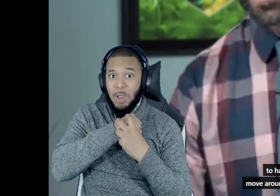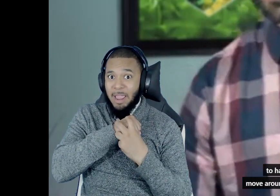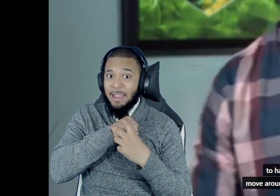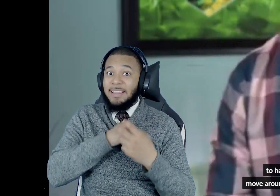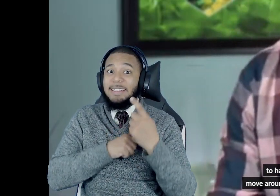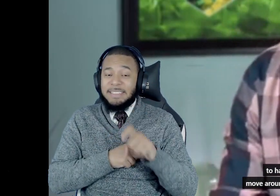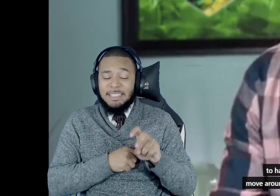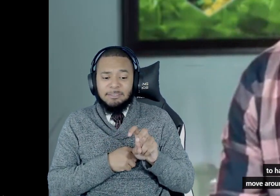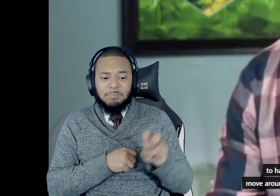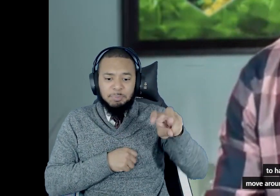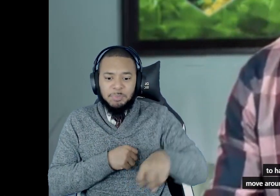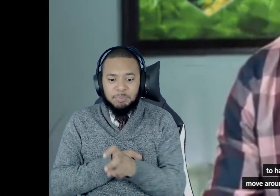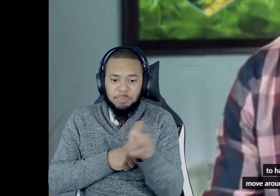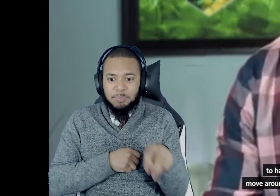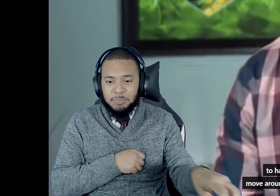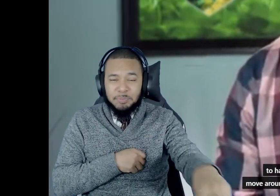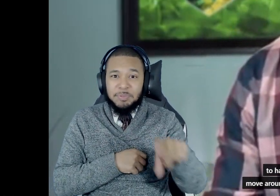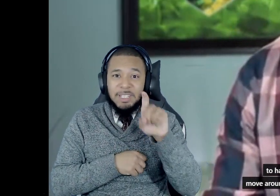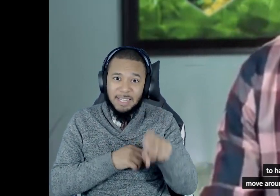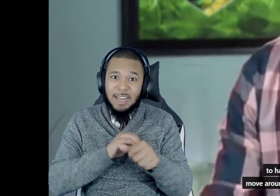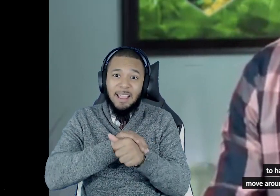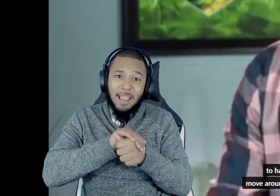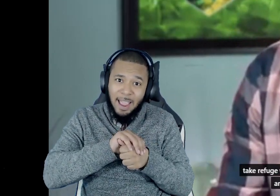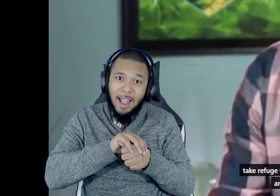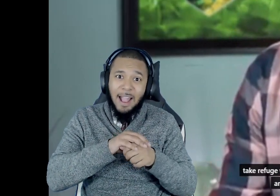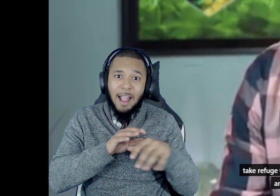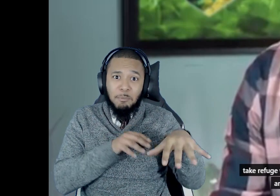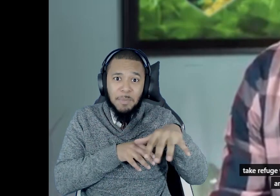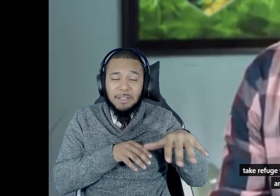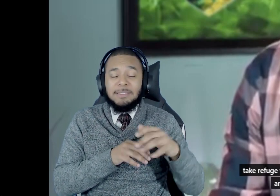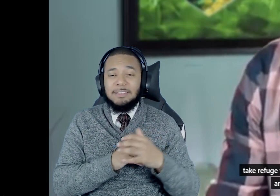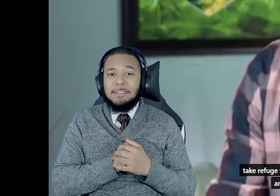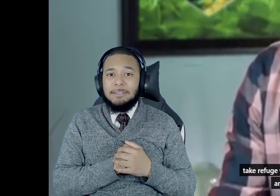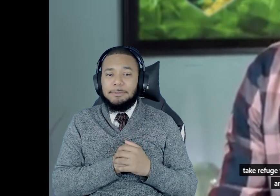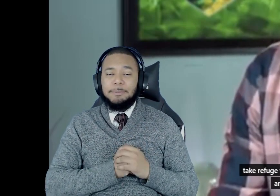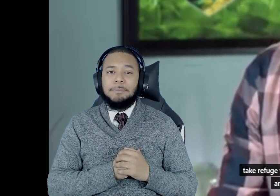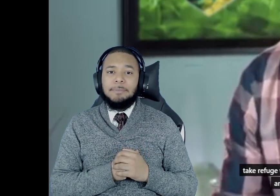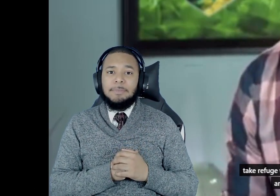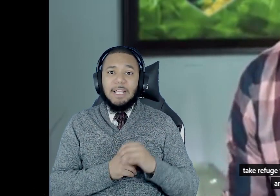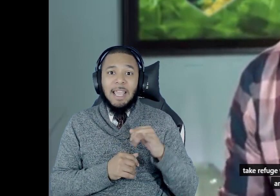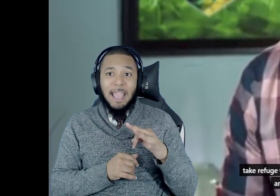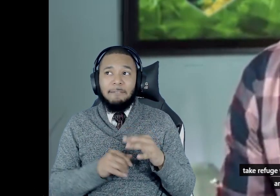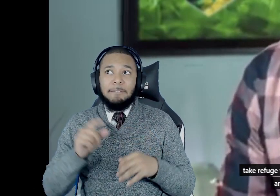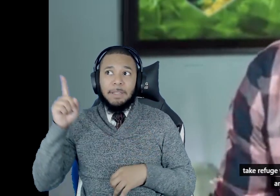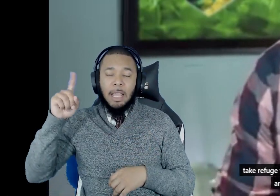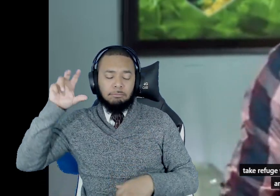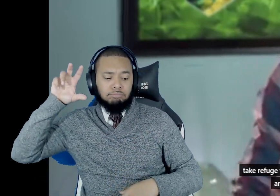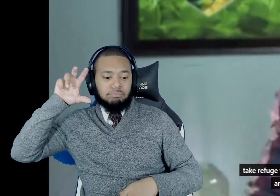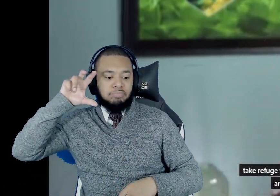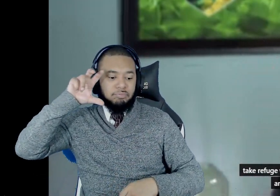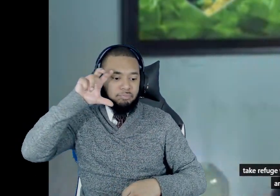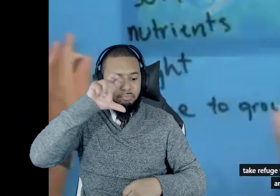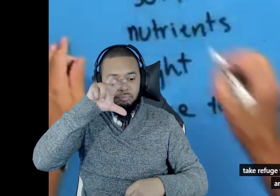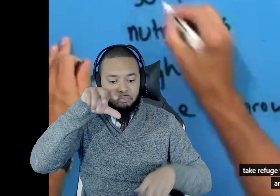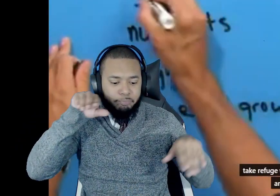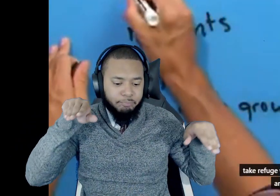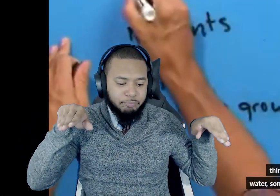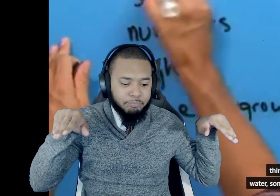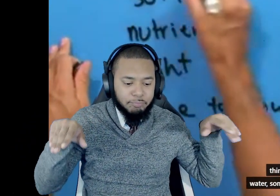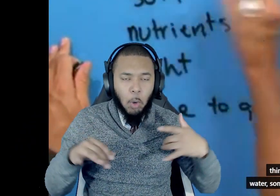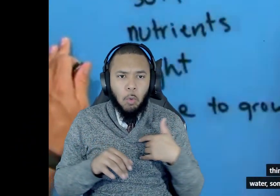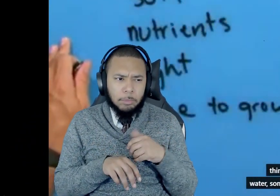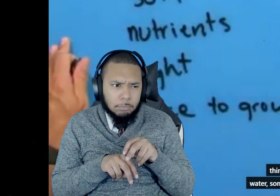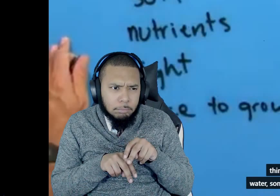the ability to kind of move around and hide from predators, to take refuge when predators come into their area. So, some of